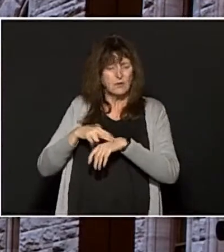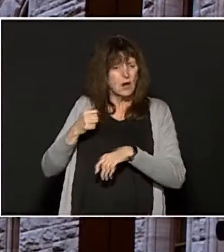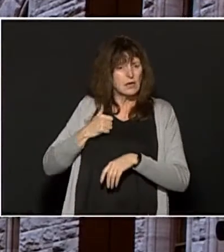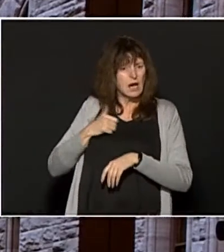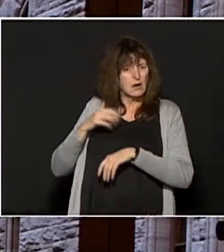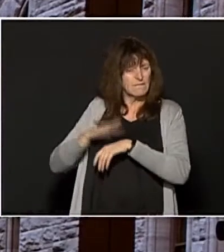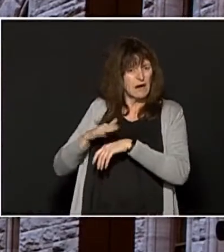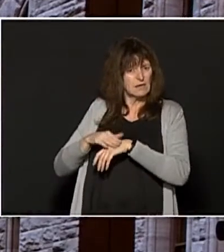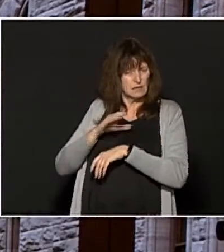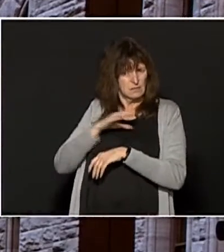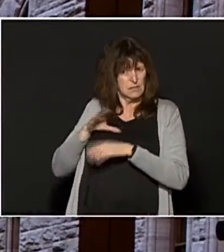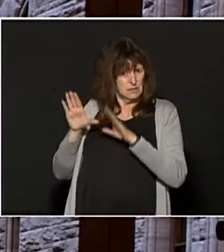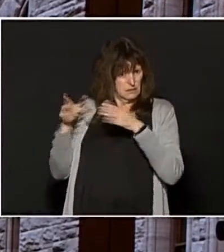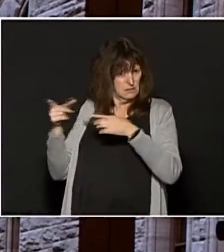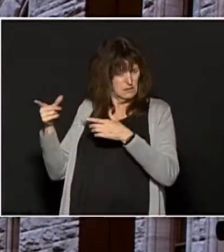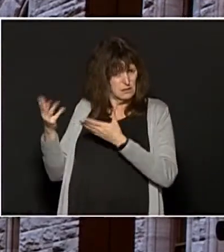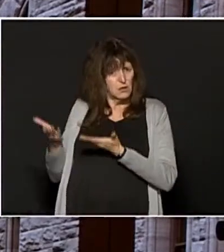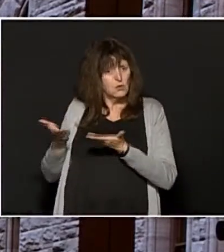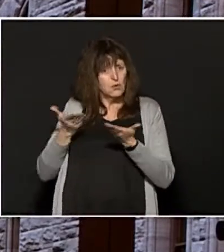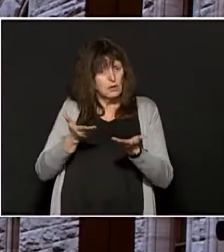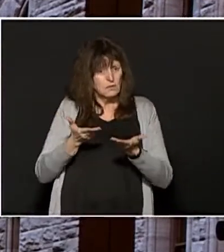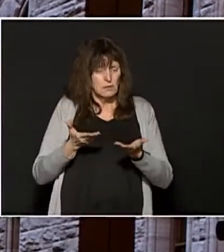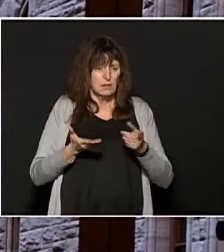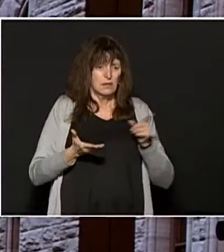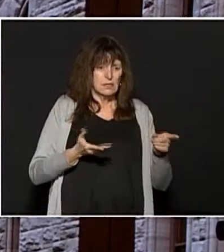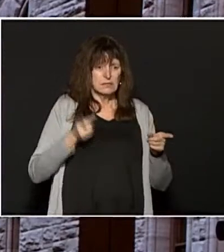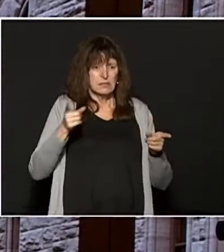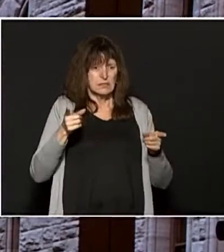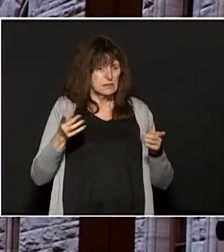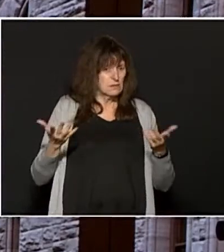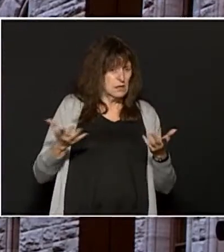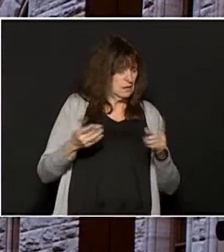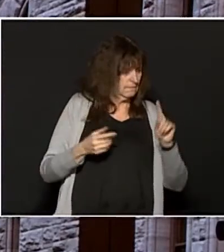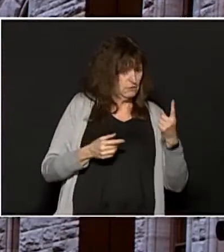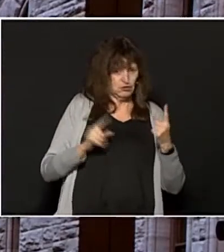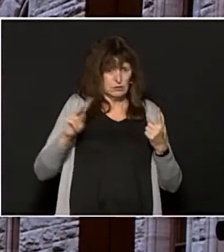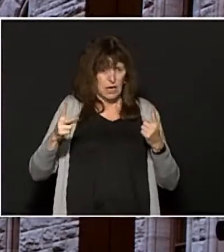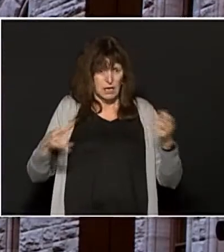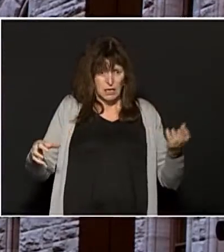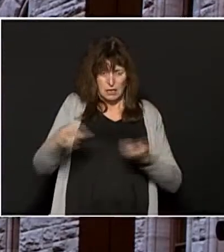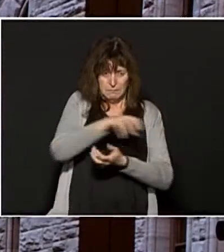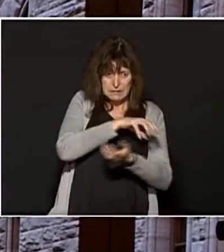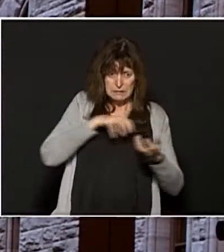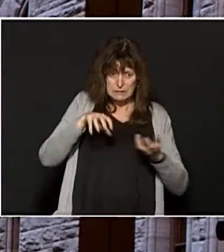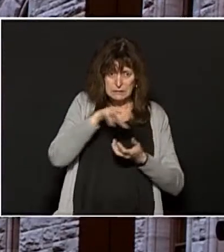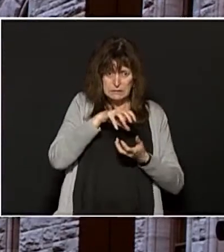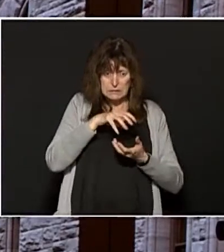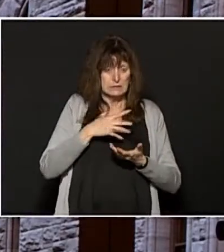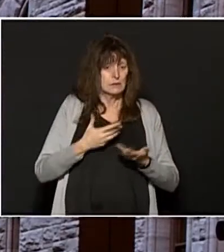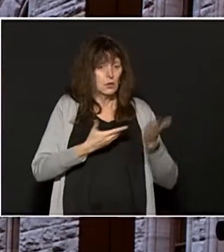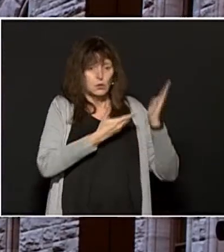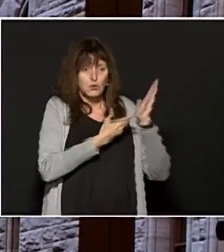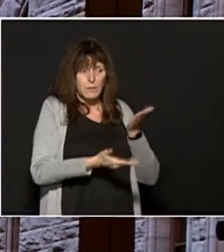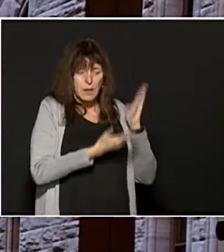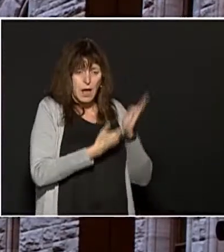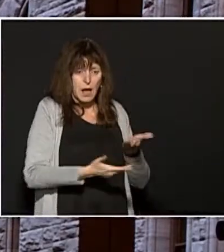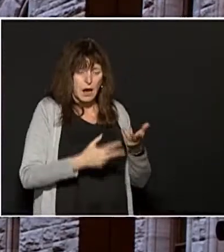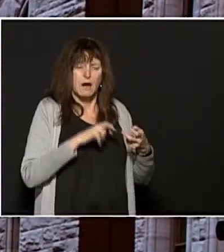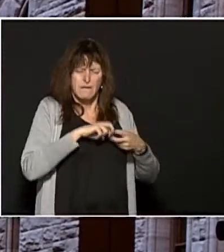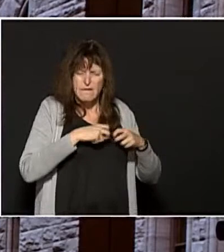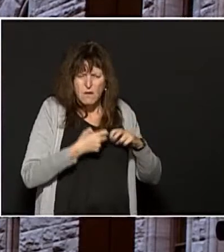looking at whether one can mix and match if we have to, because supply is an issue. And sometimes you get more of one and some more of